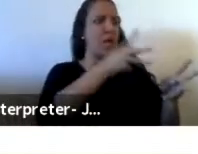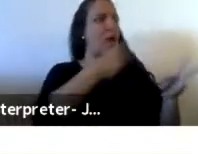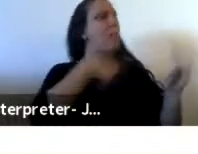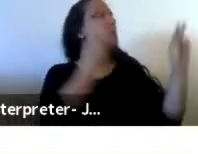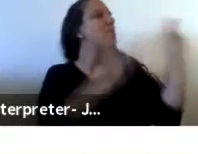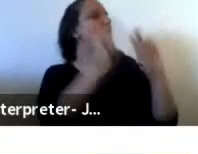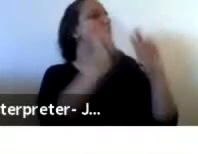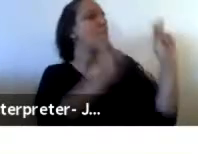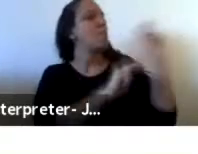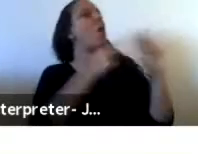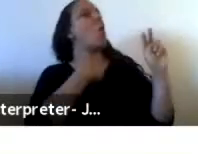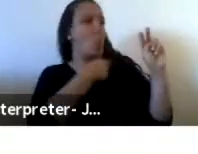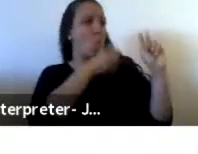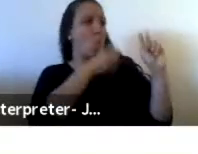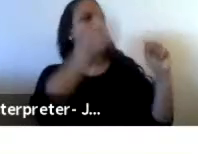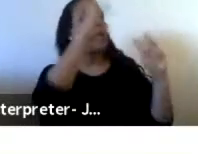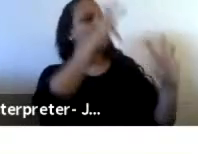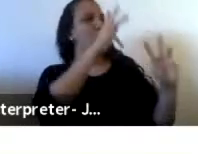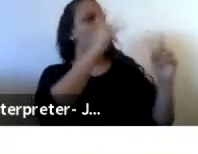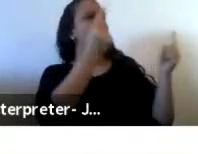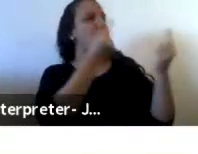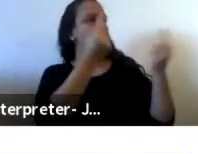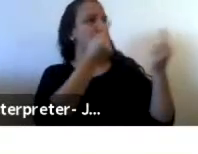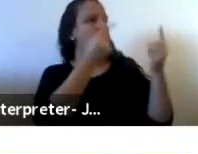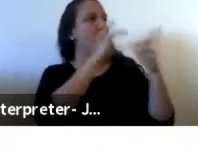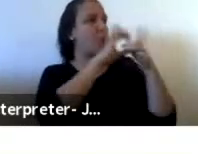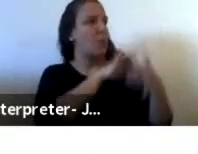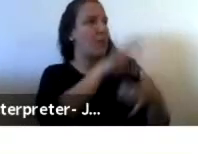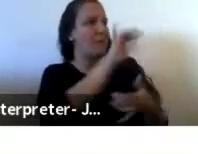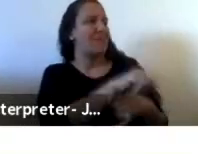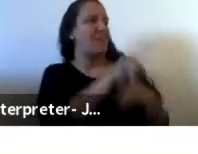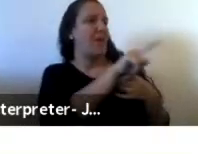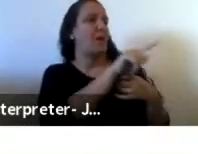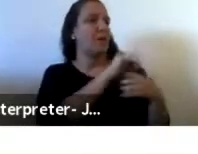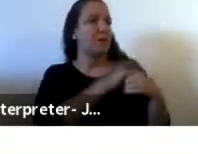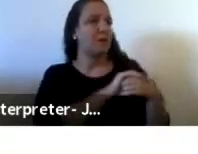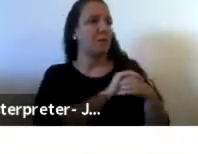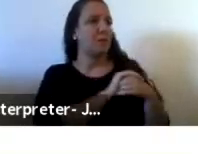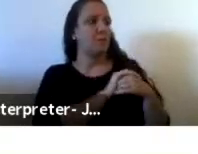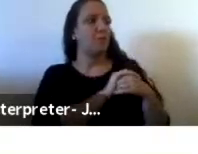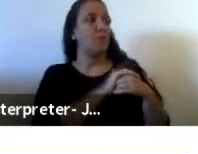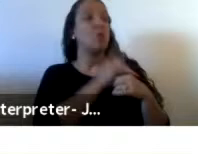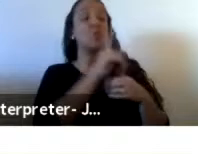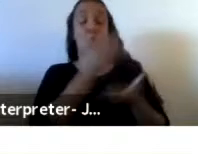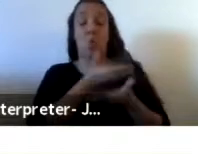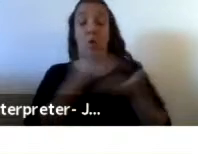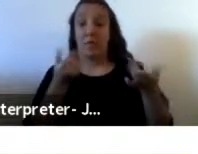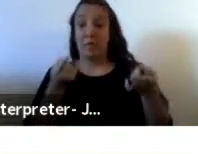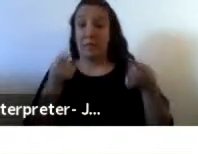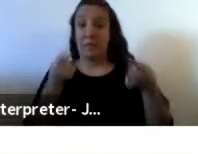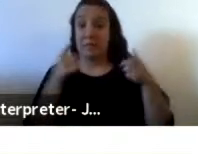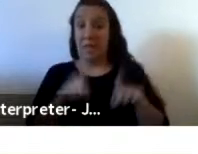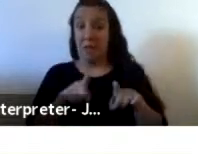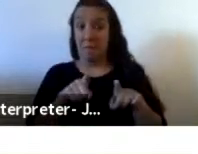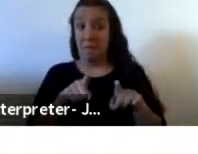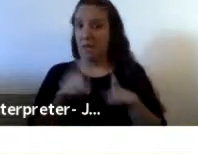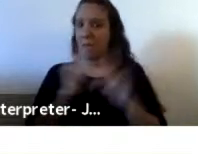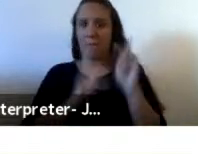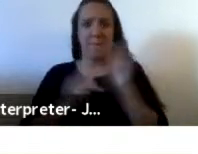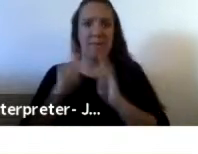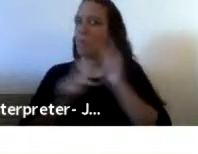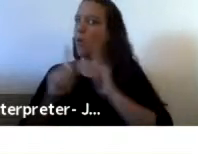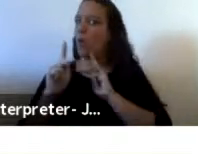know what, we can actually create something when it comes to XYZ. And one of the things that's happening with a lot of businesses is everybody's just fighting for the